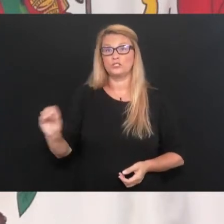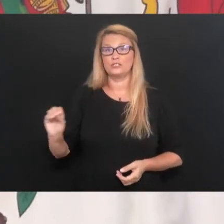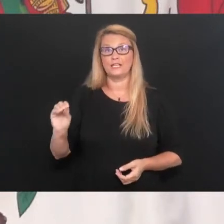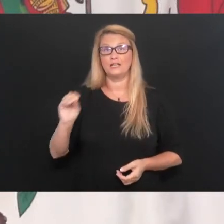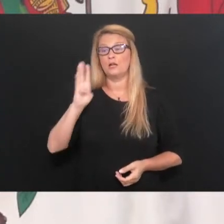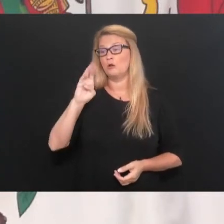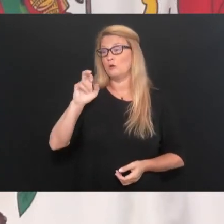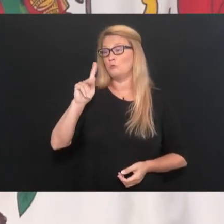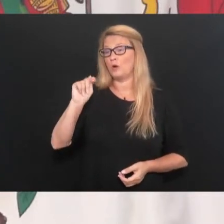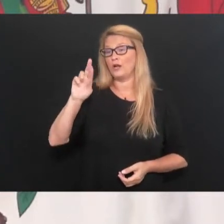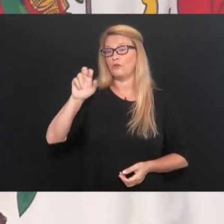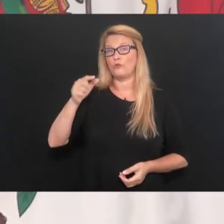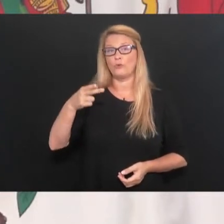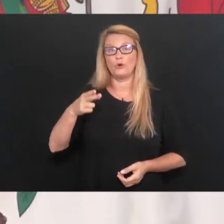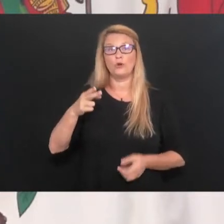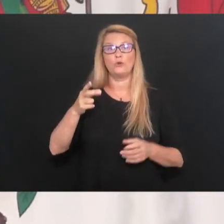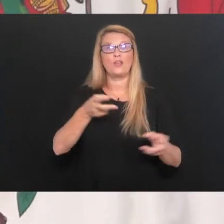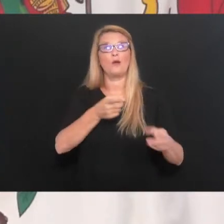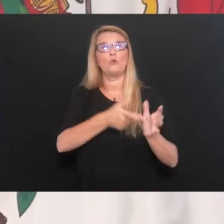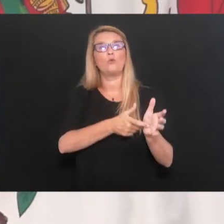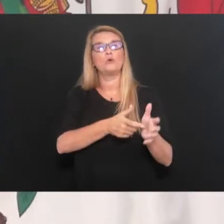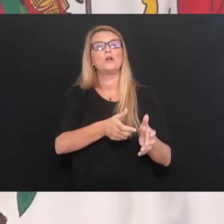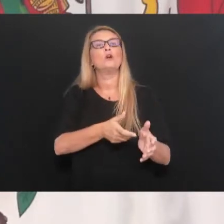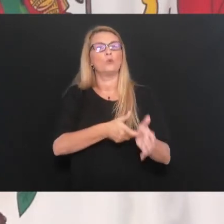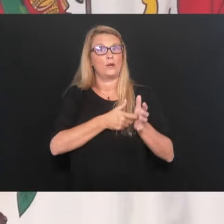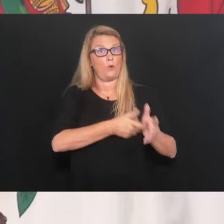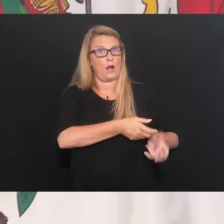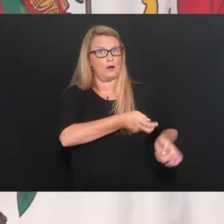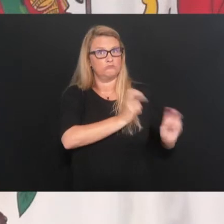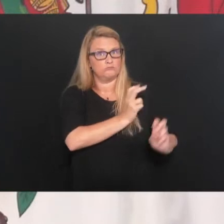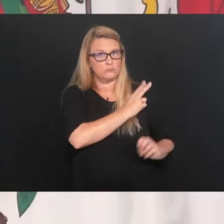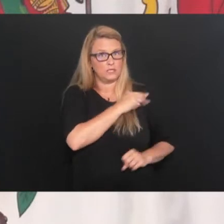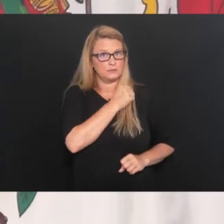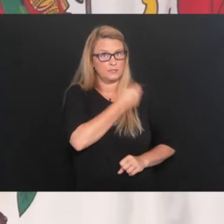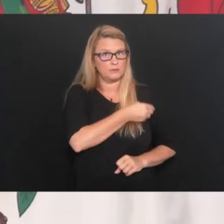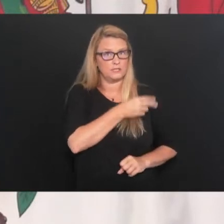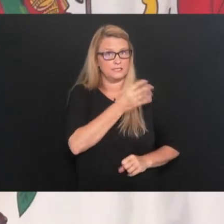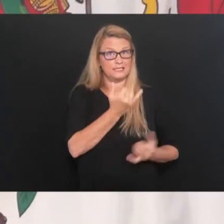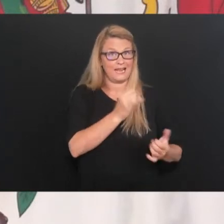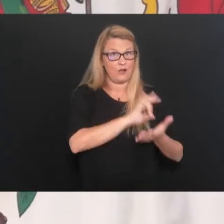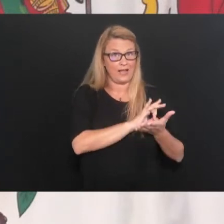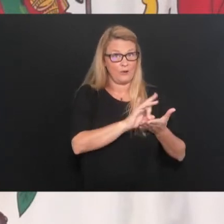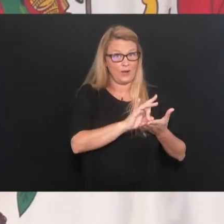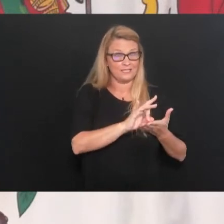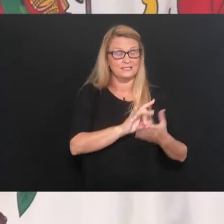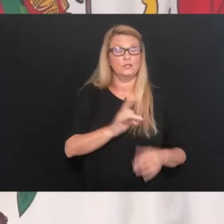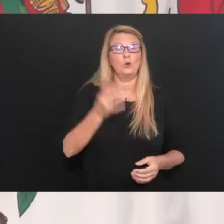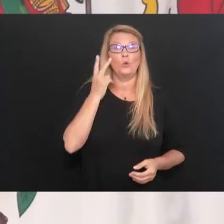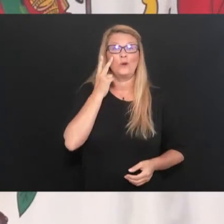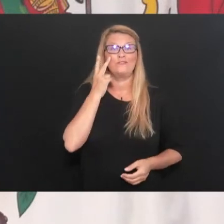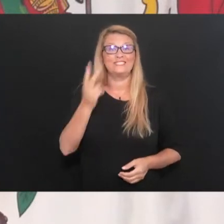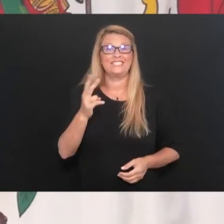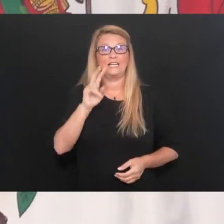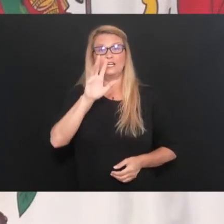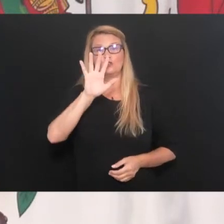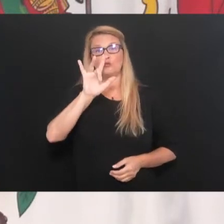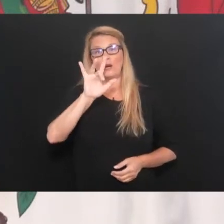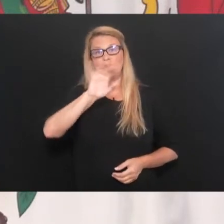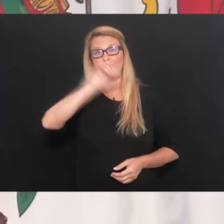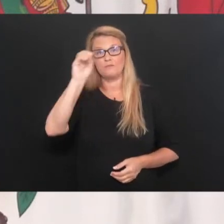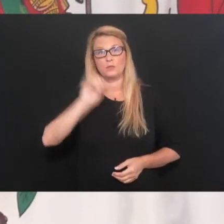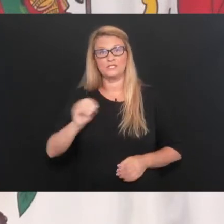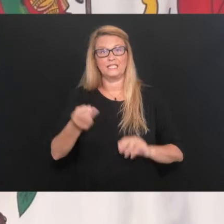breakthrough cases requiring hospitalization over the past 8 weeks. We have also seen a